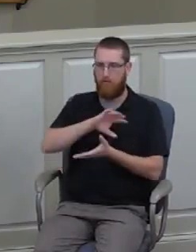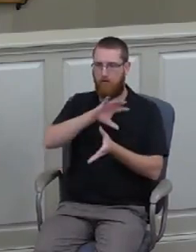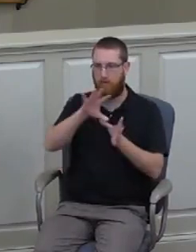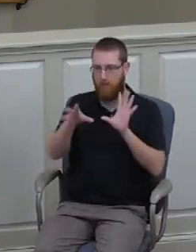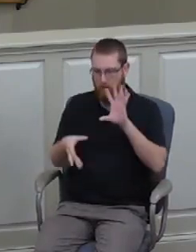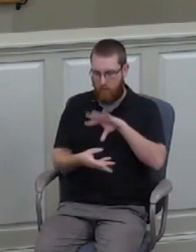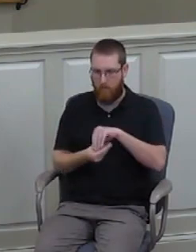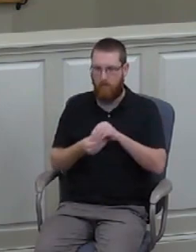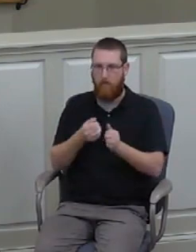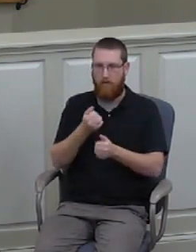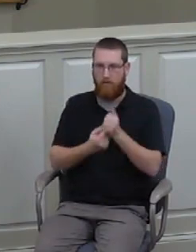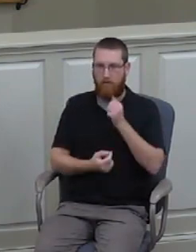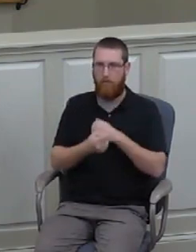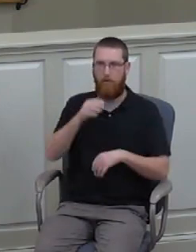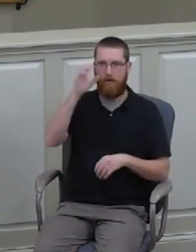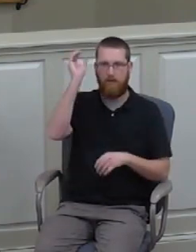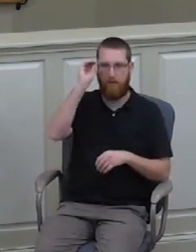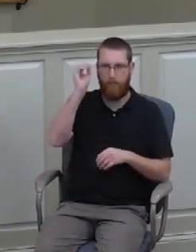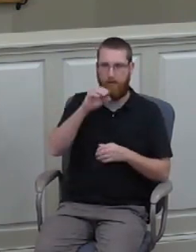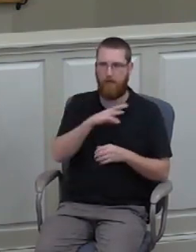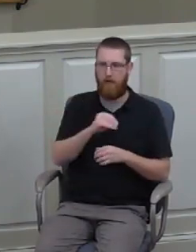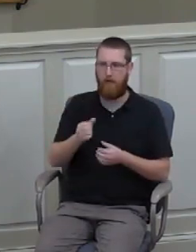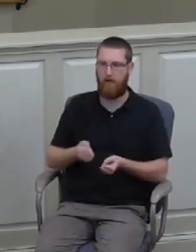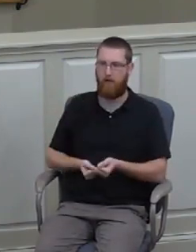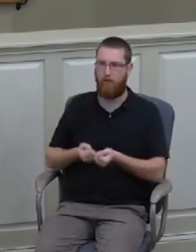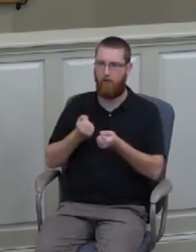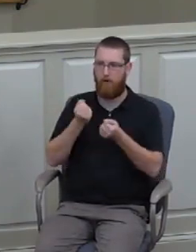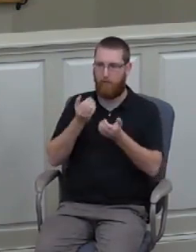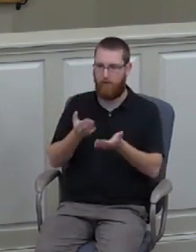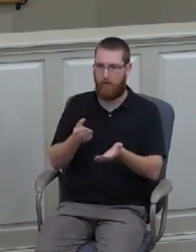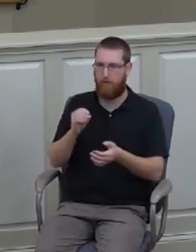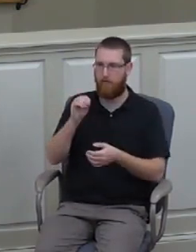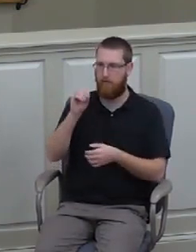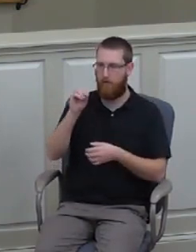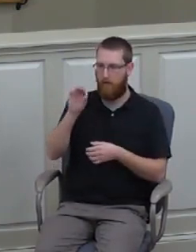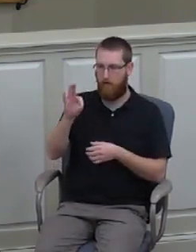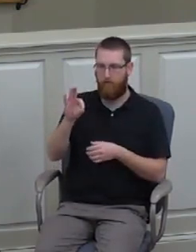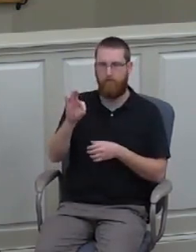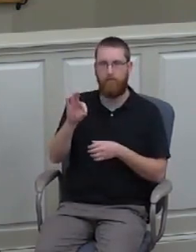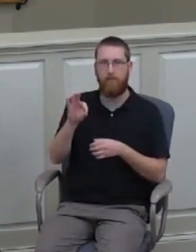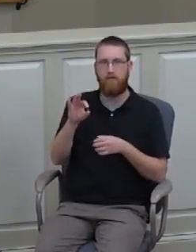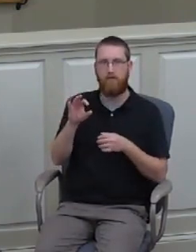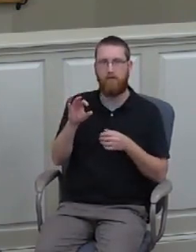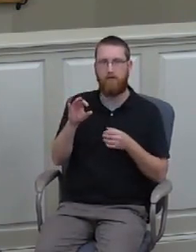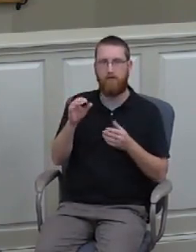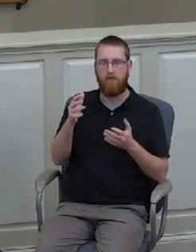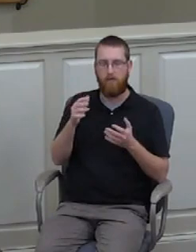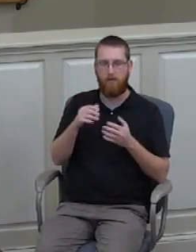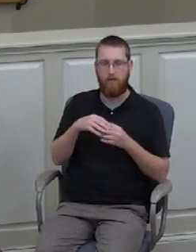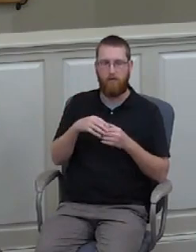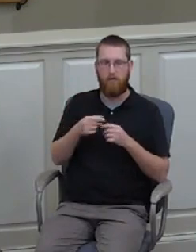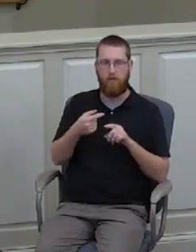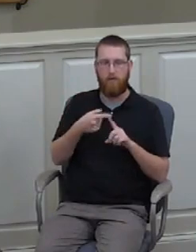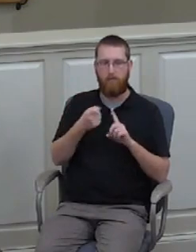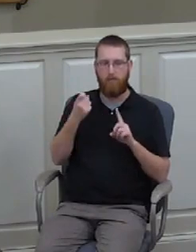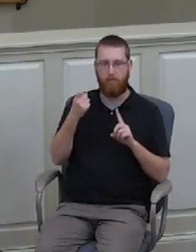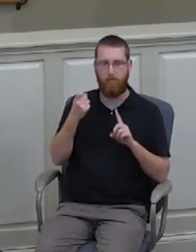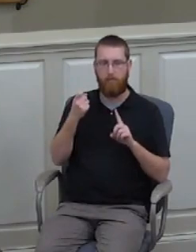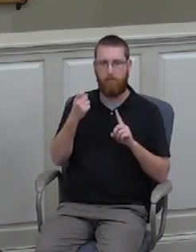conglomeration of the opinions and ultimately the recommendations that come from